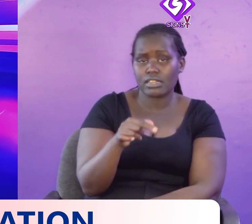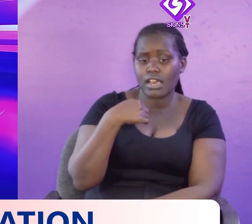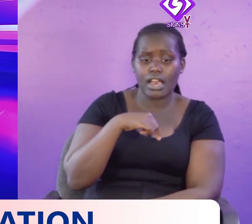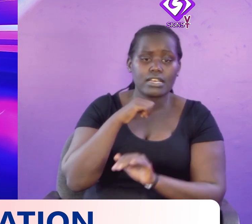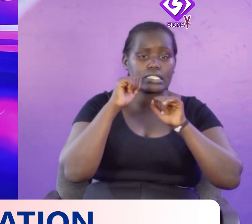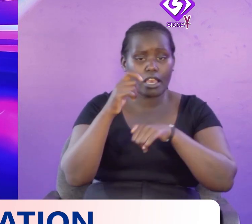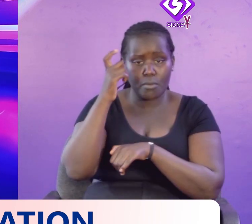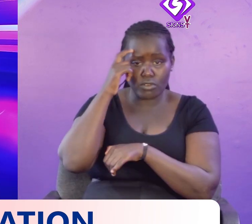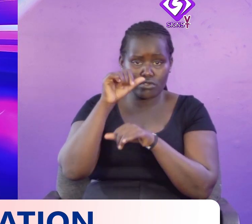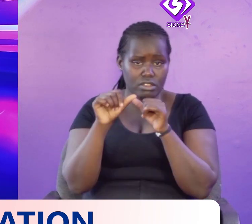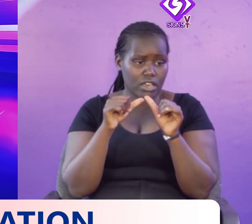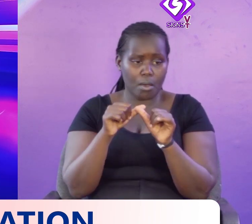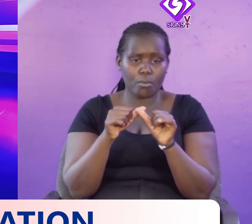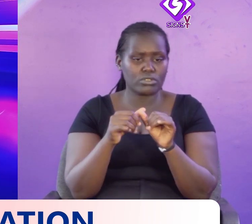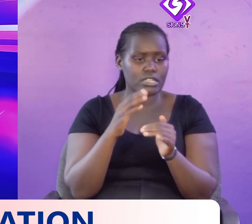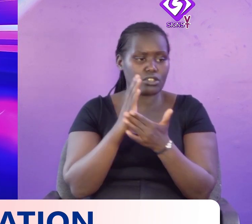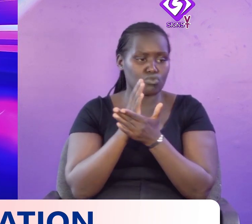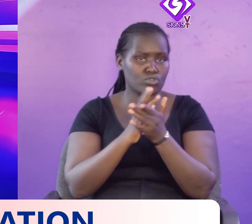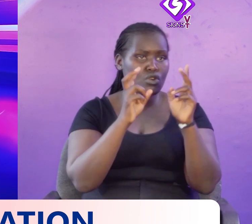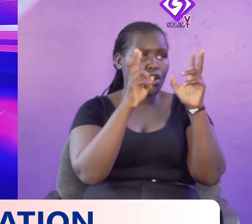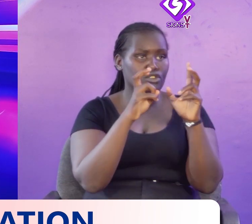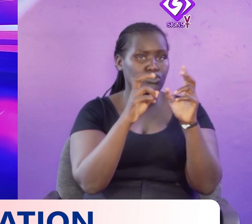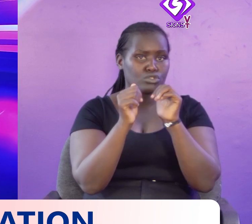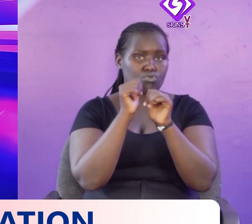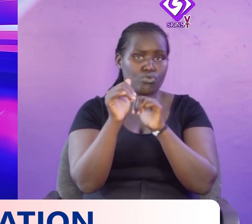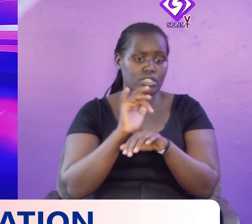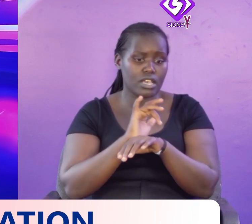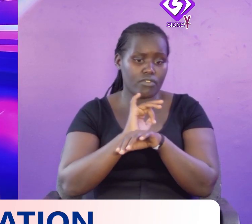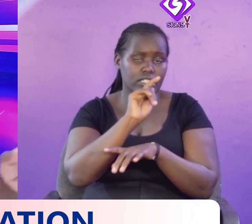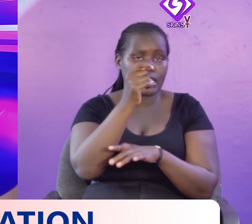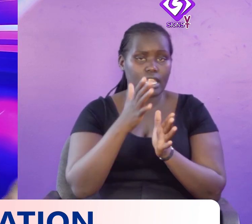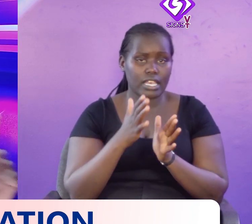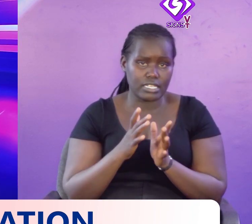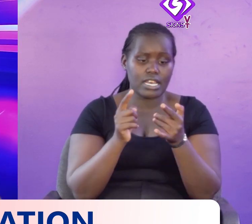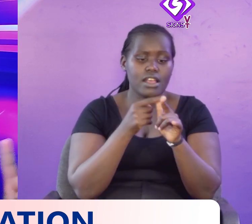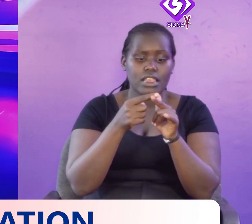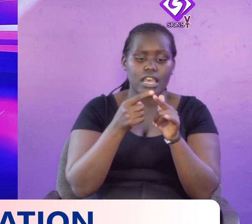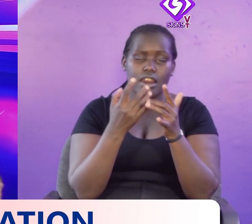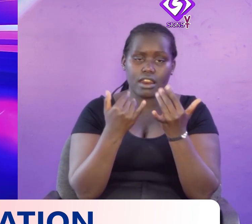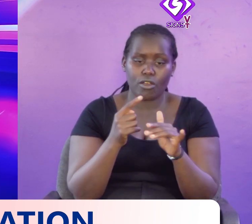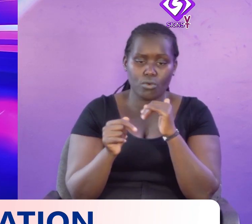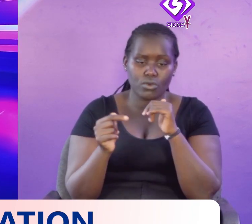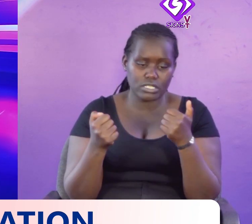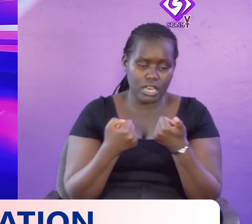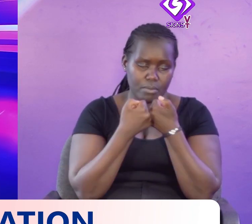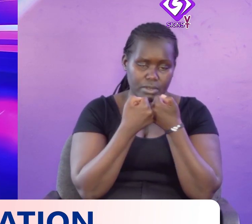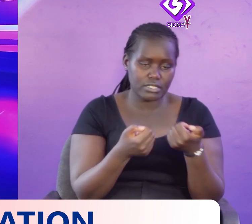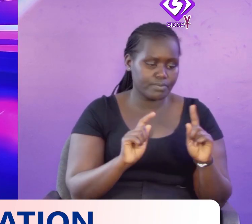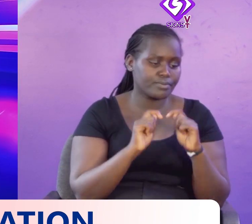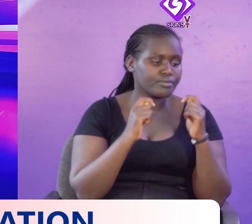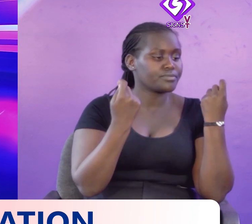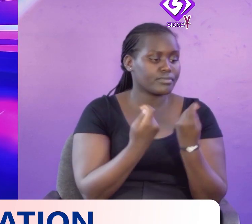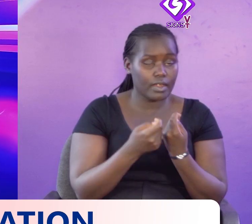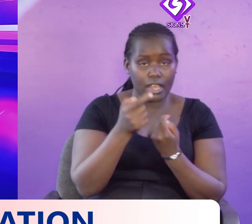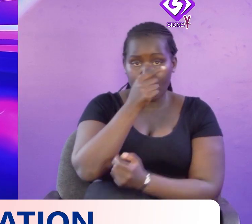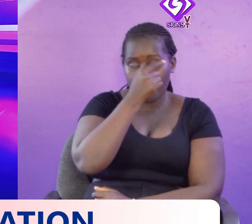to think about the real issues that are eating a Kenyan. Right. Then now what happens? Tribalism comes in. Absolutely. Because when